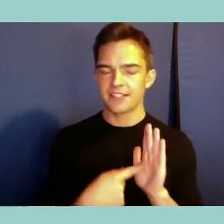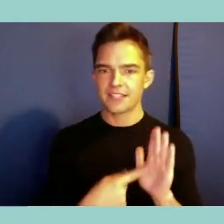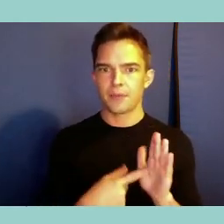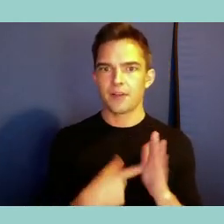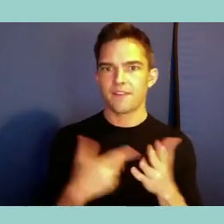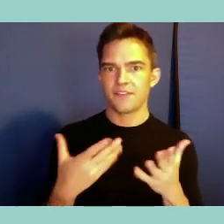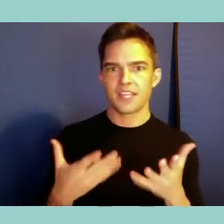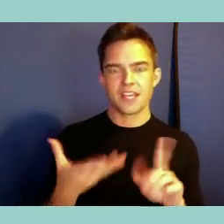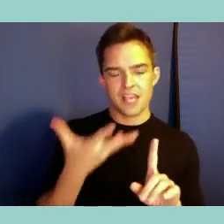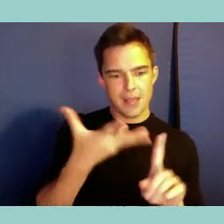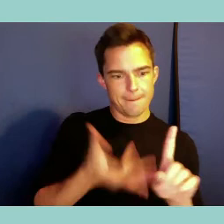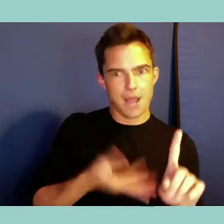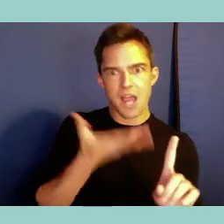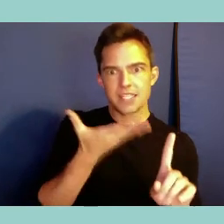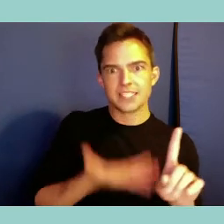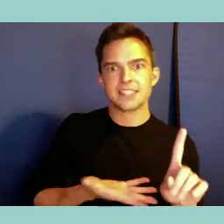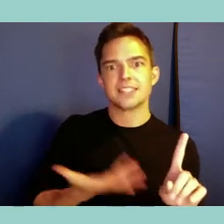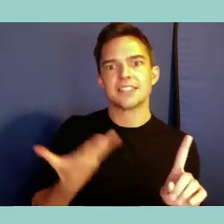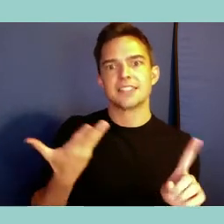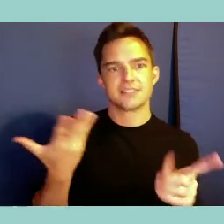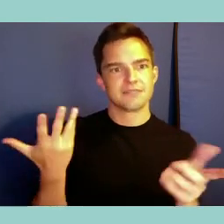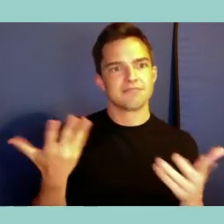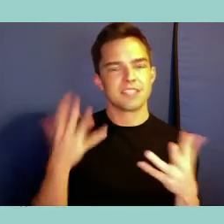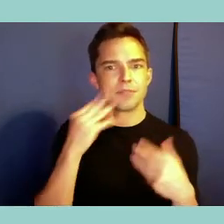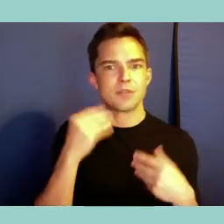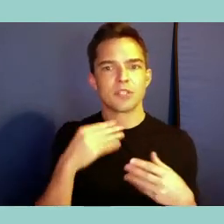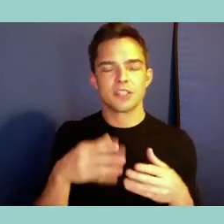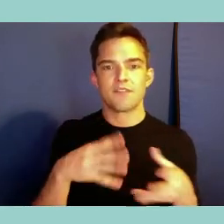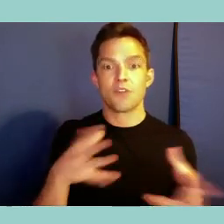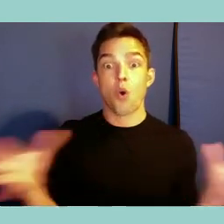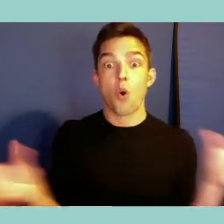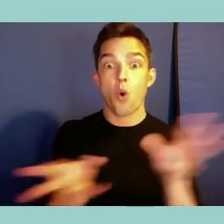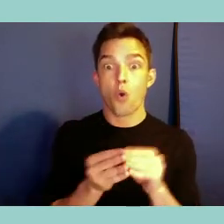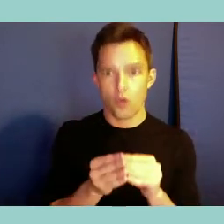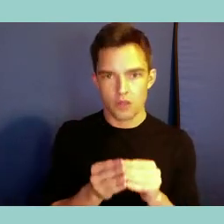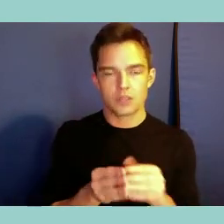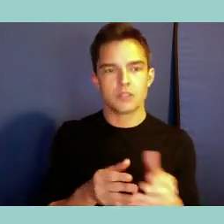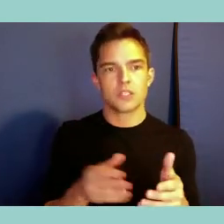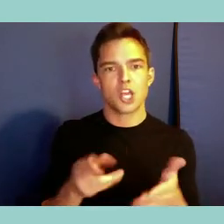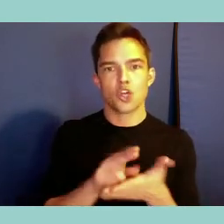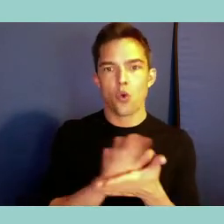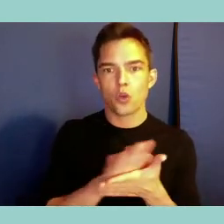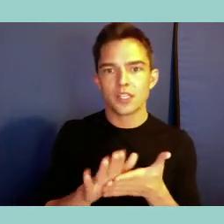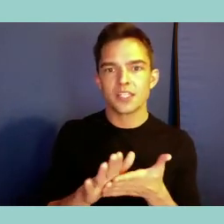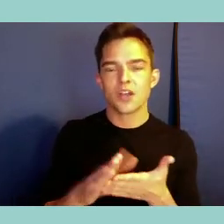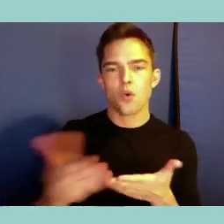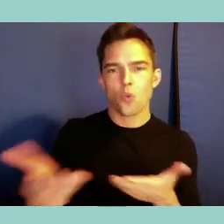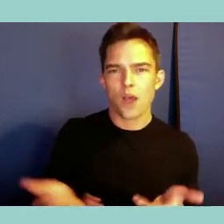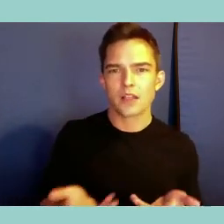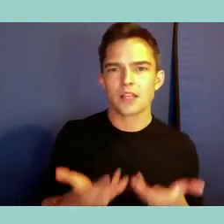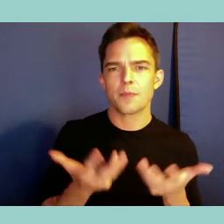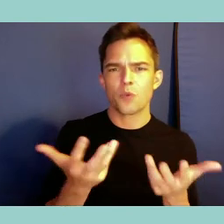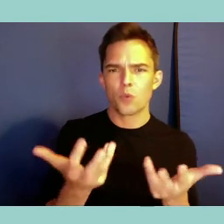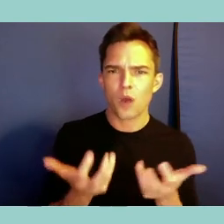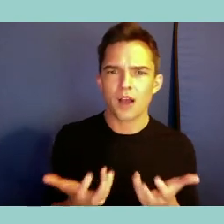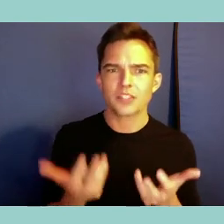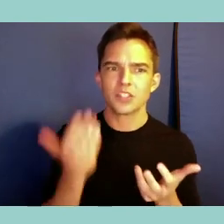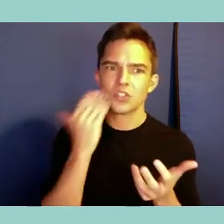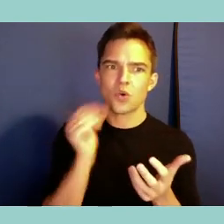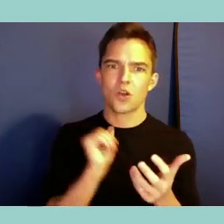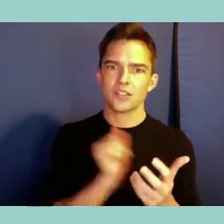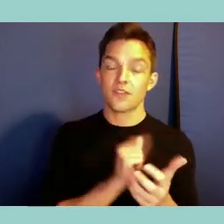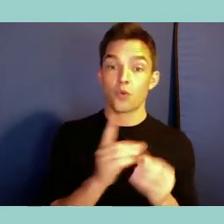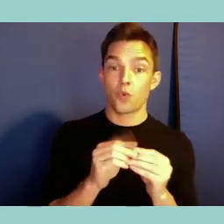embodied experience of what it means to be whole and holy and worthy, welcome and wanted, to know ourselves one